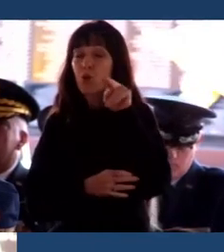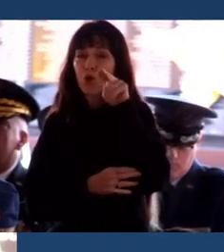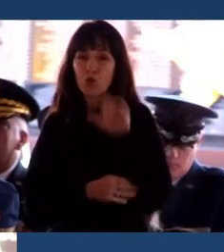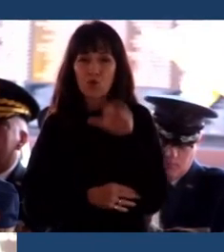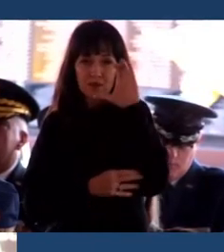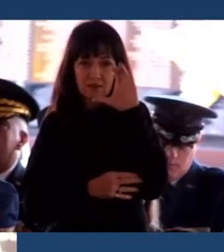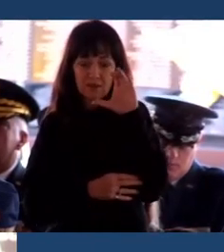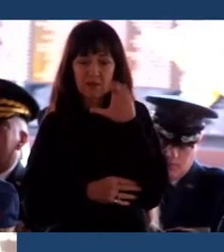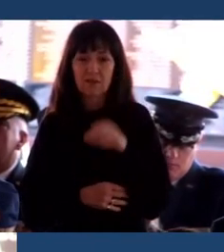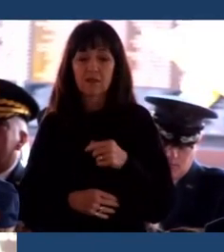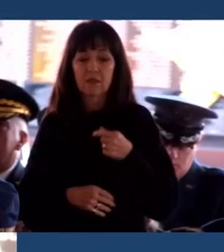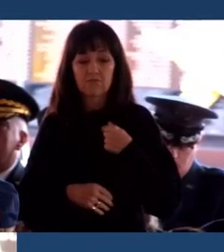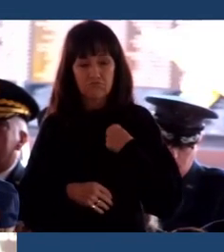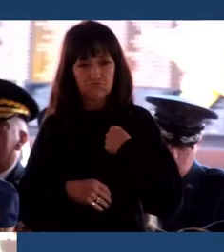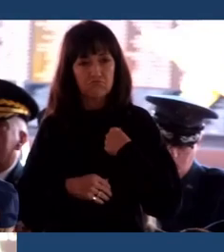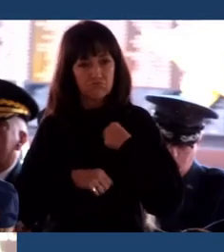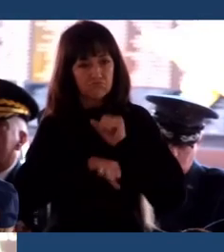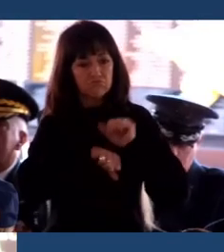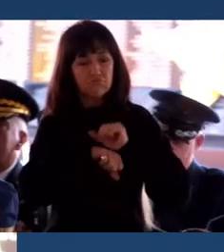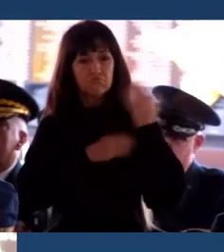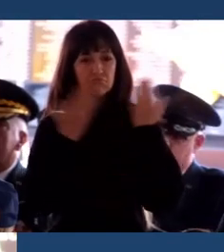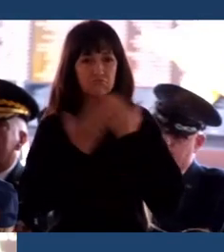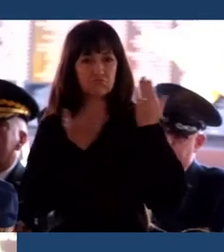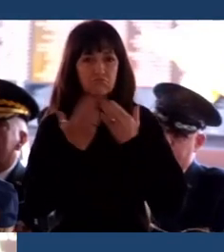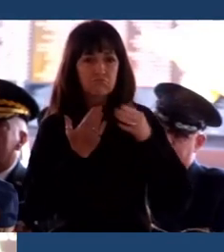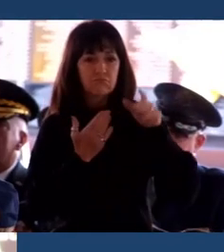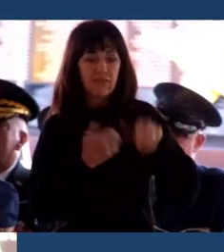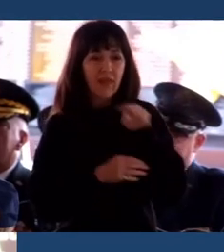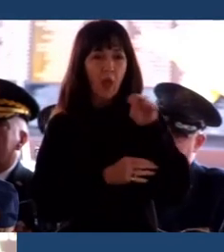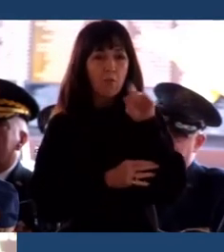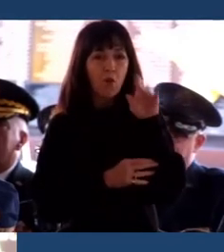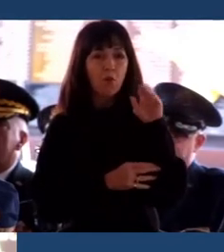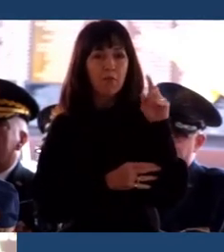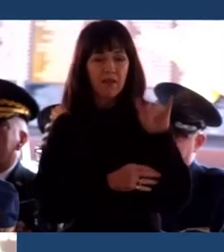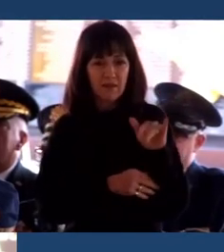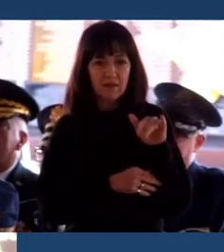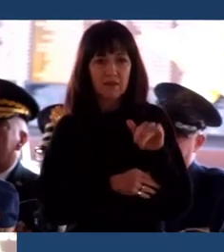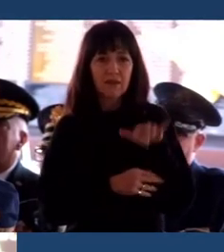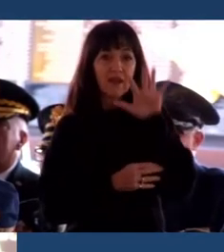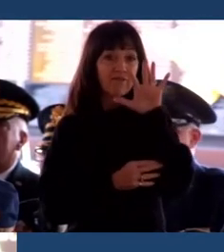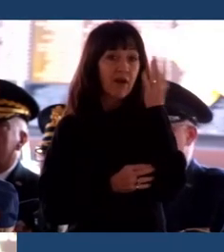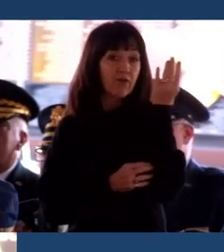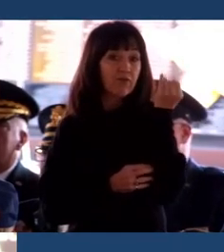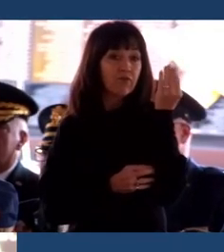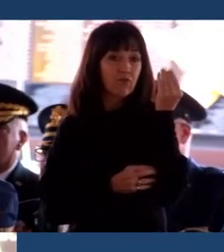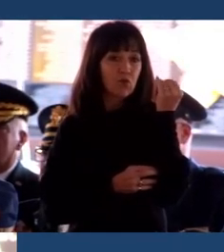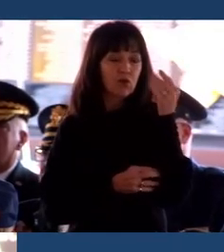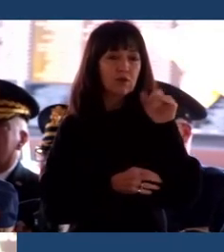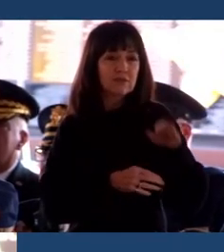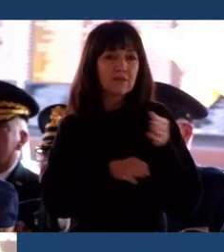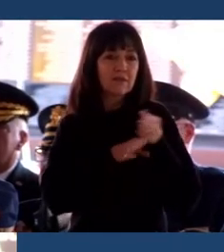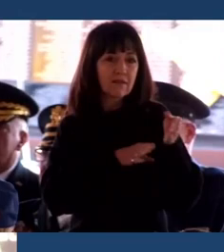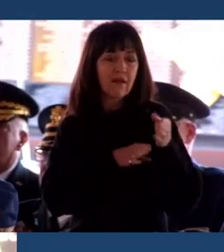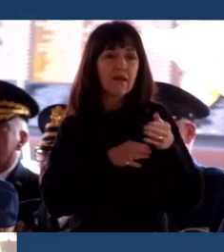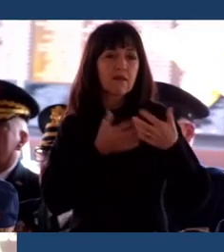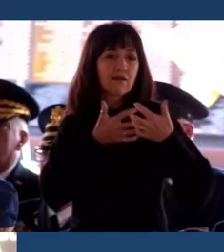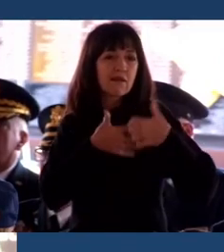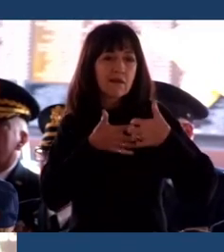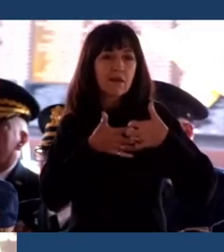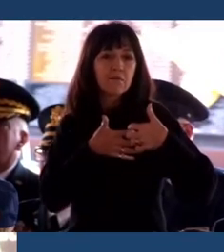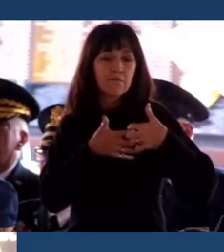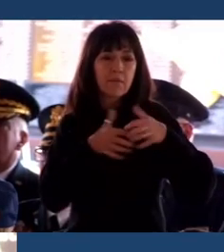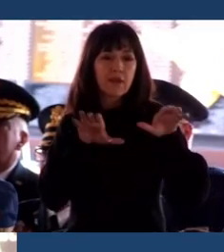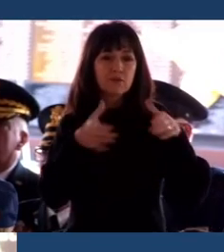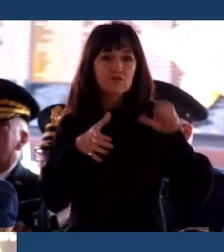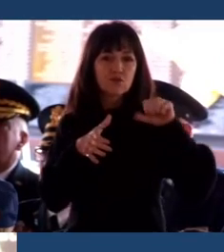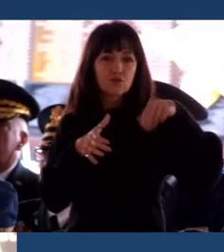While serving on the reserve within the 514 Air Mobility Wing, 514 Organization Maintenance Squadron, I progressed